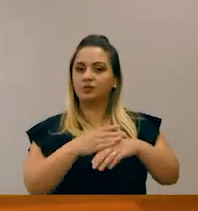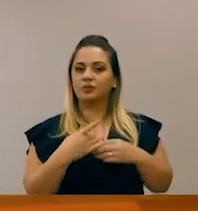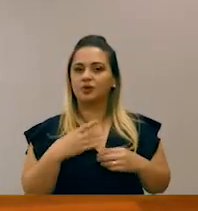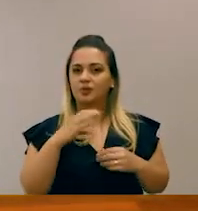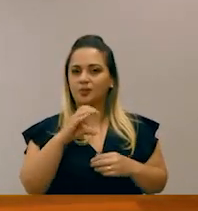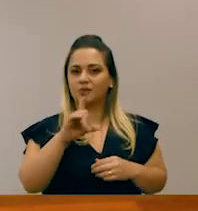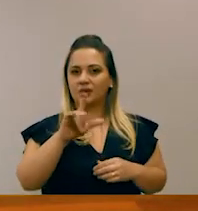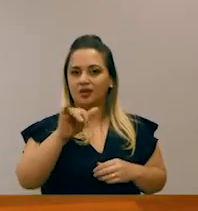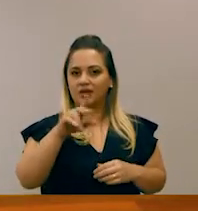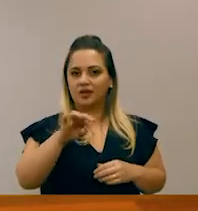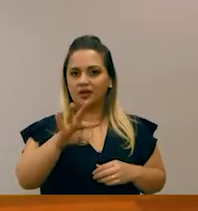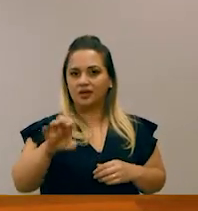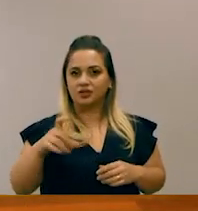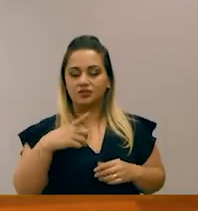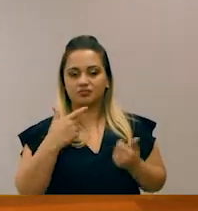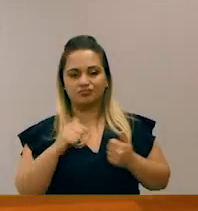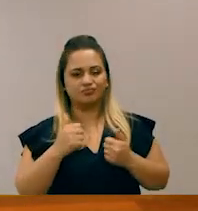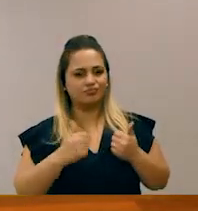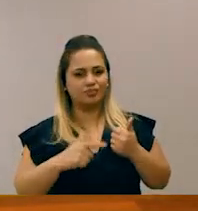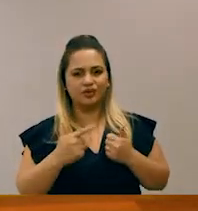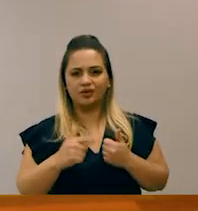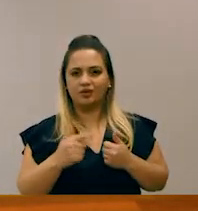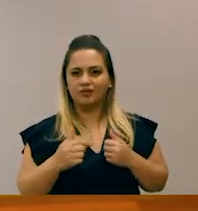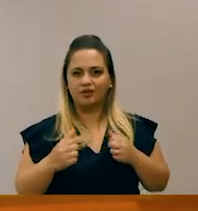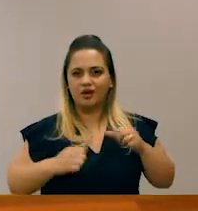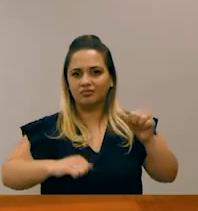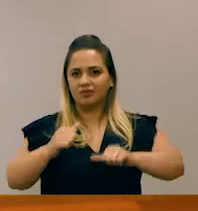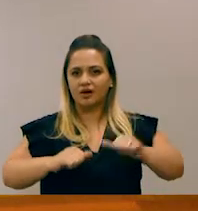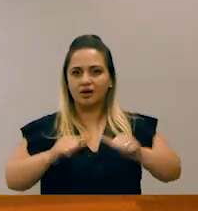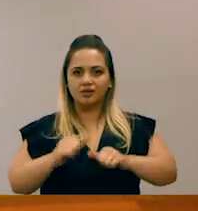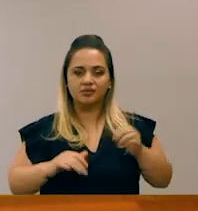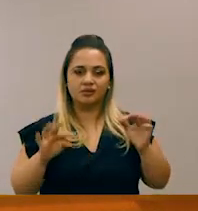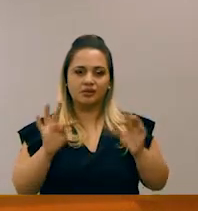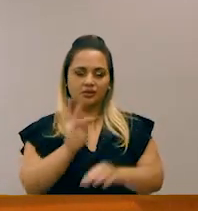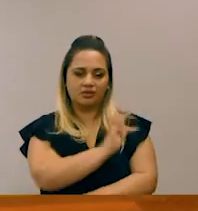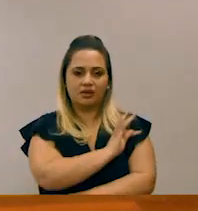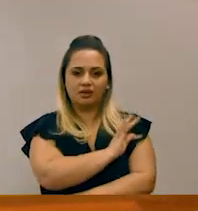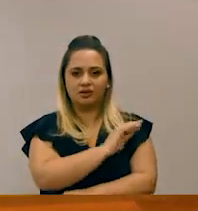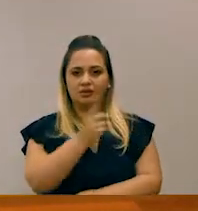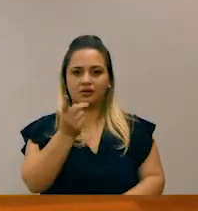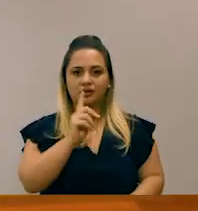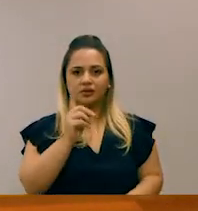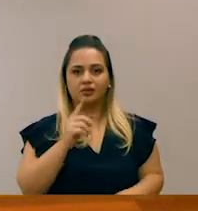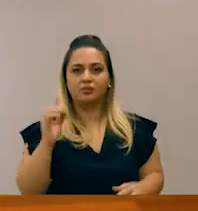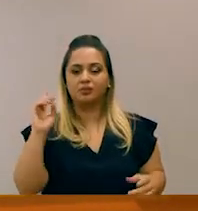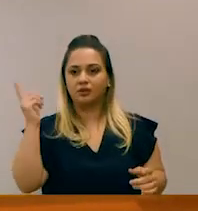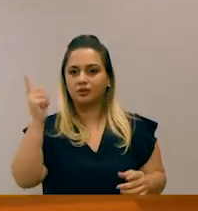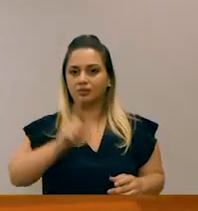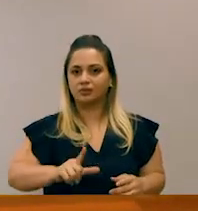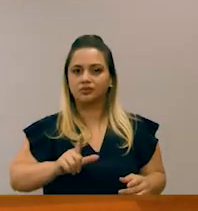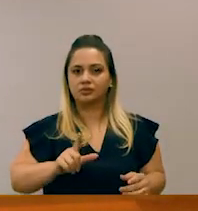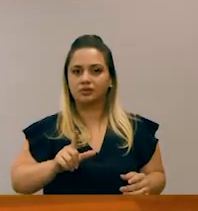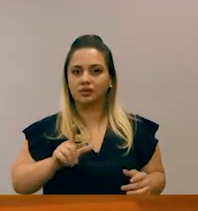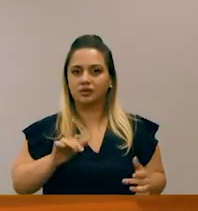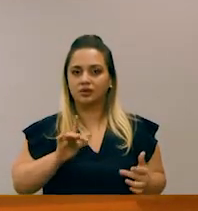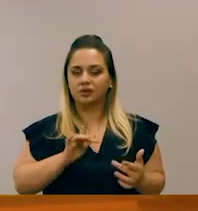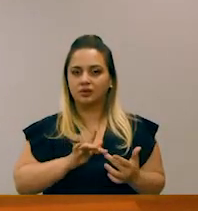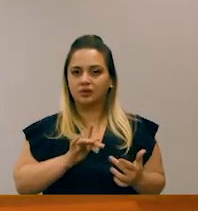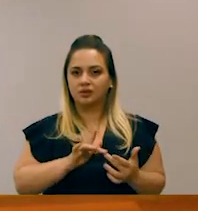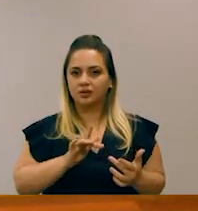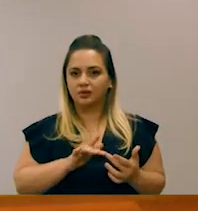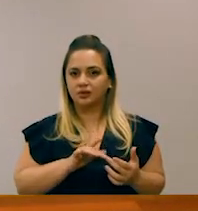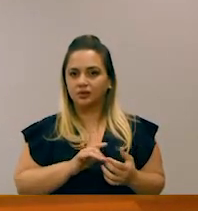this. It was a guidance that we received. We didn't have any other technical analysis to determine this